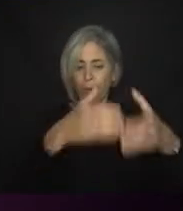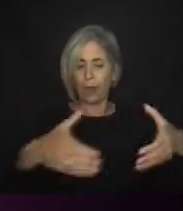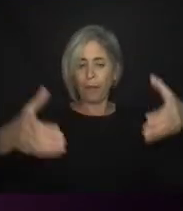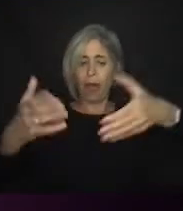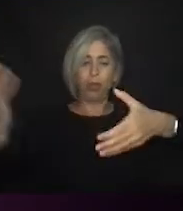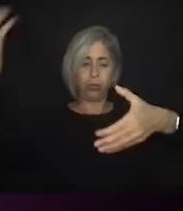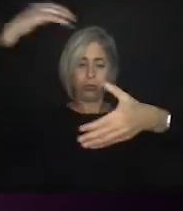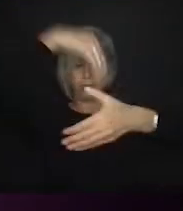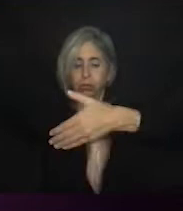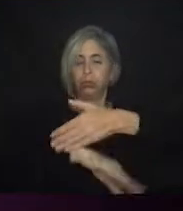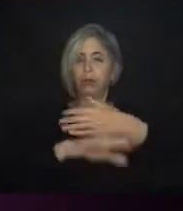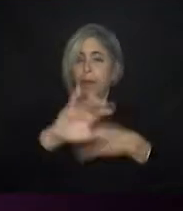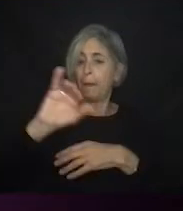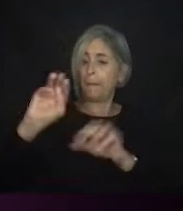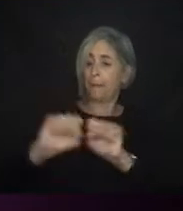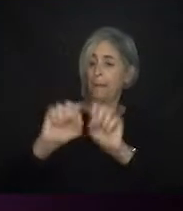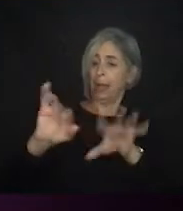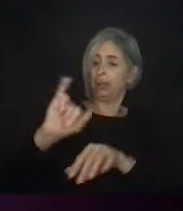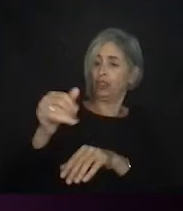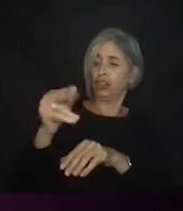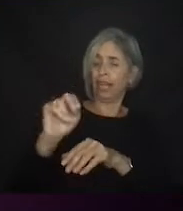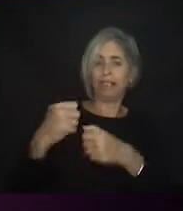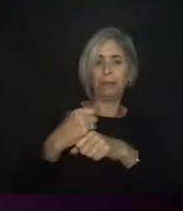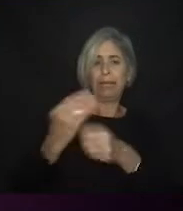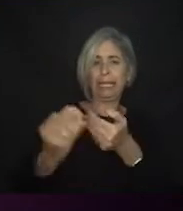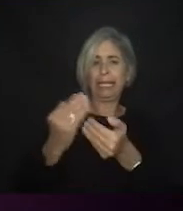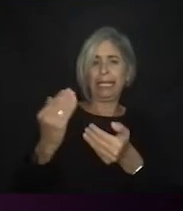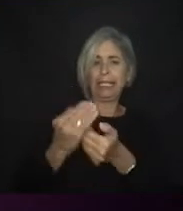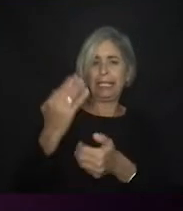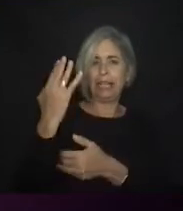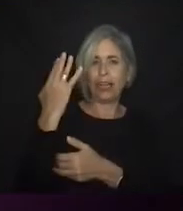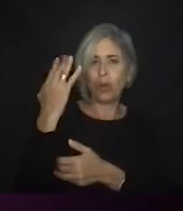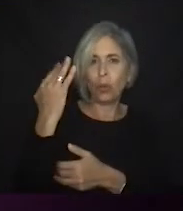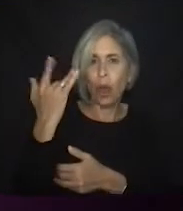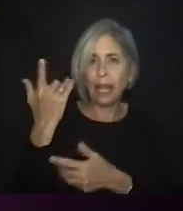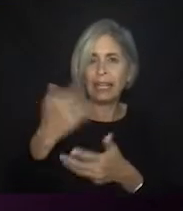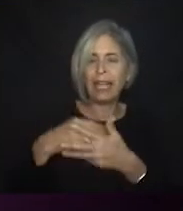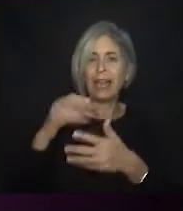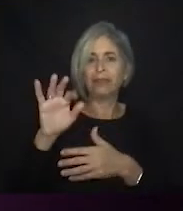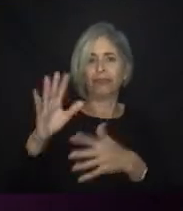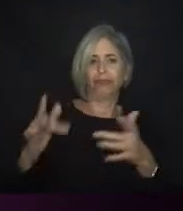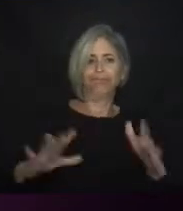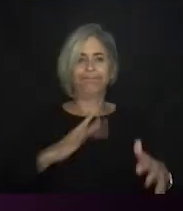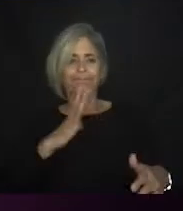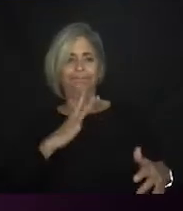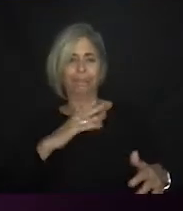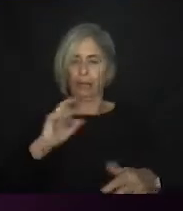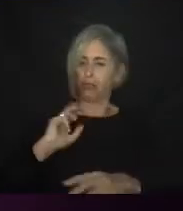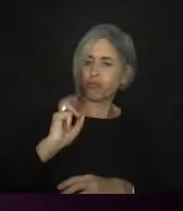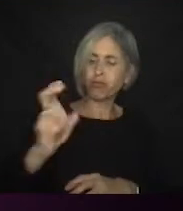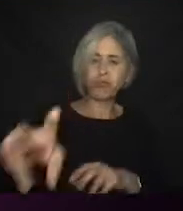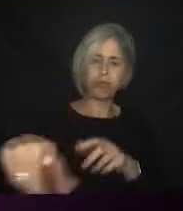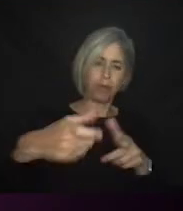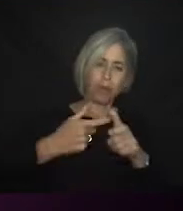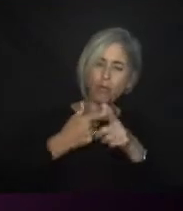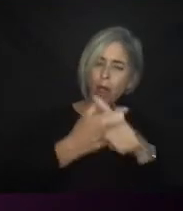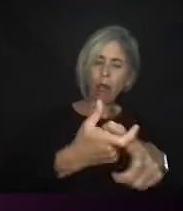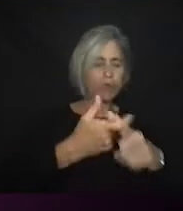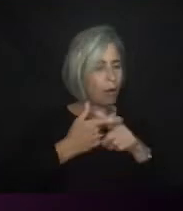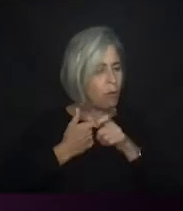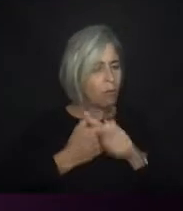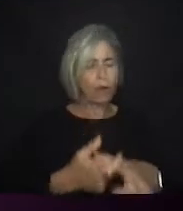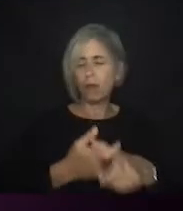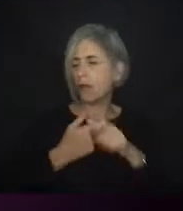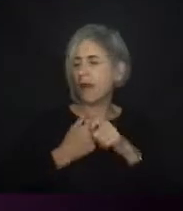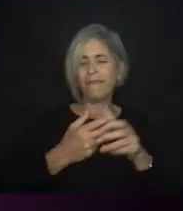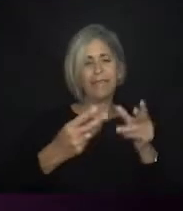in the hoop, but Magic Johnson made it easier because he had the flashy passes. He ran up and down the court a lot faster. He